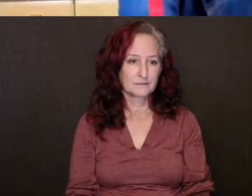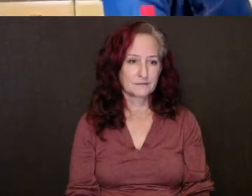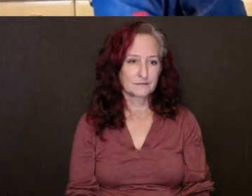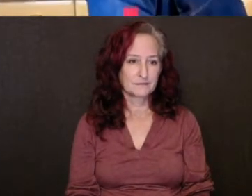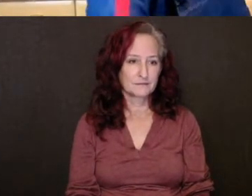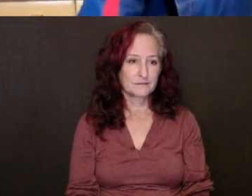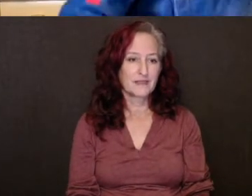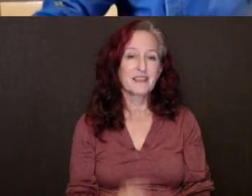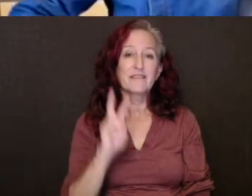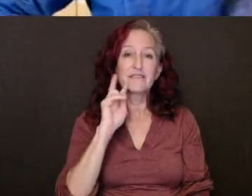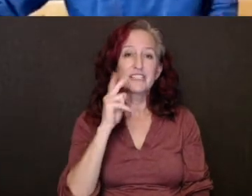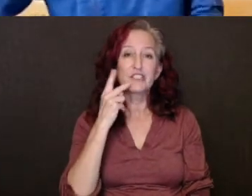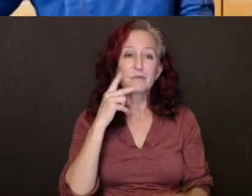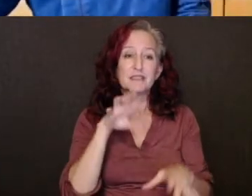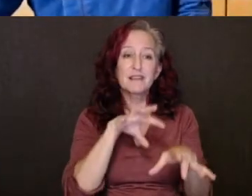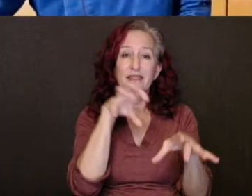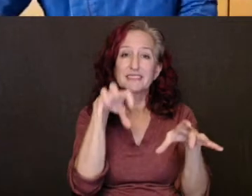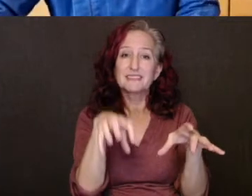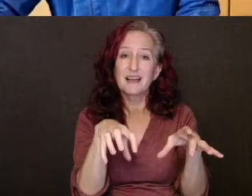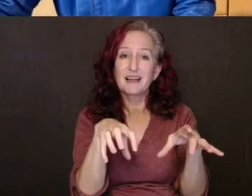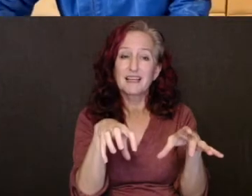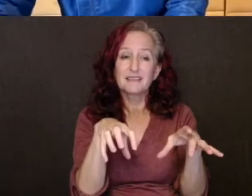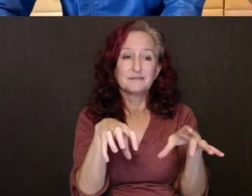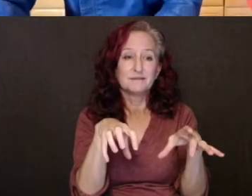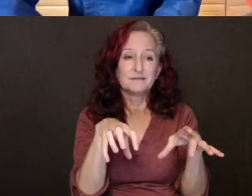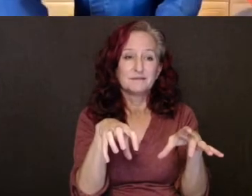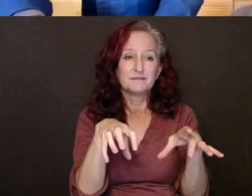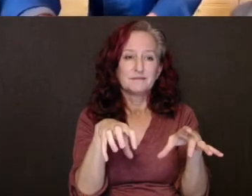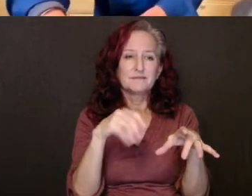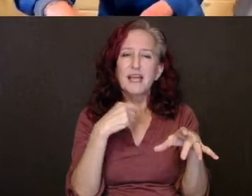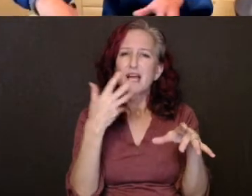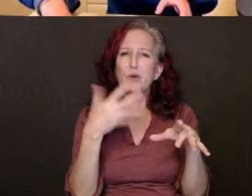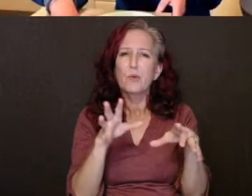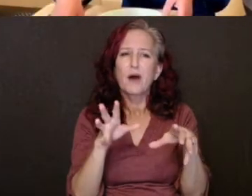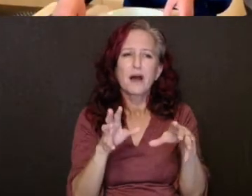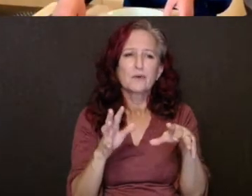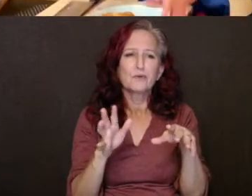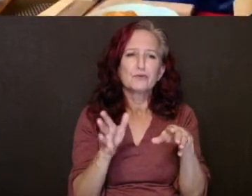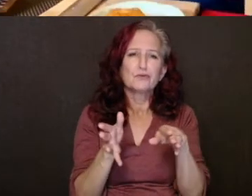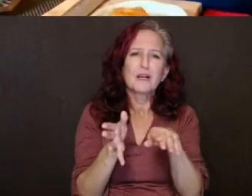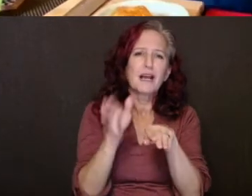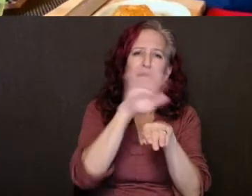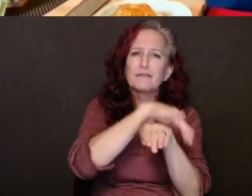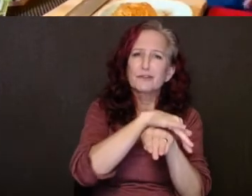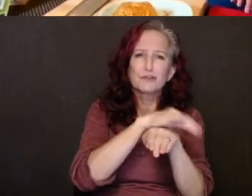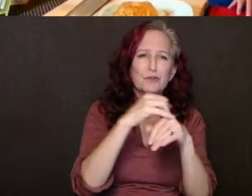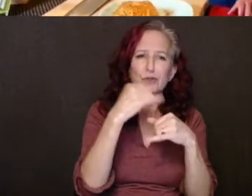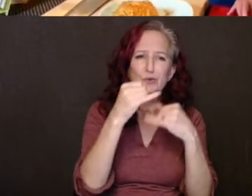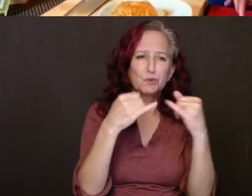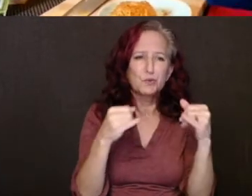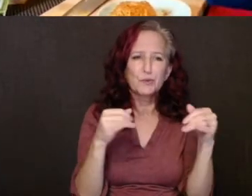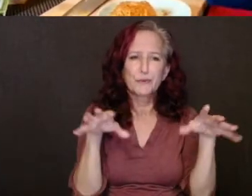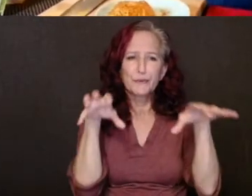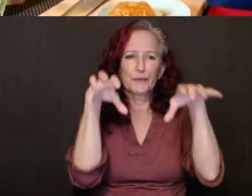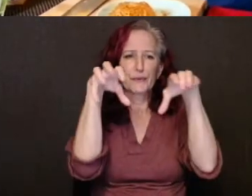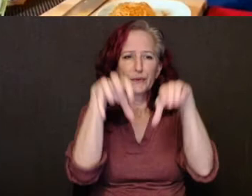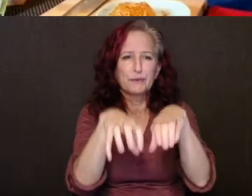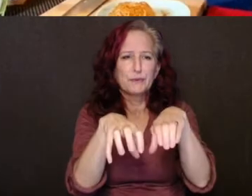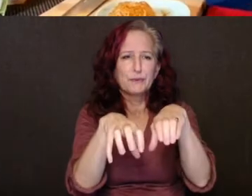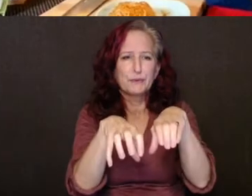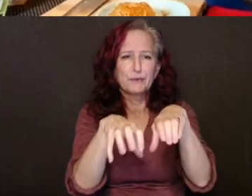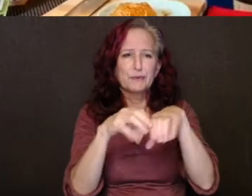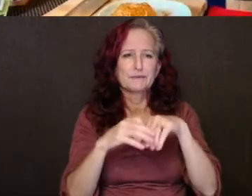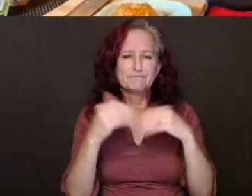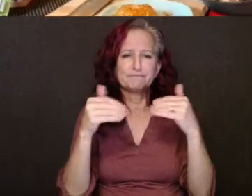how easy it is to serve this and make it even more. Now I have this noodle here. I shut this